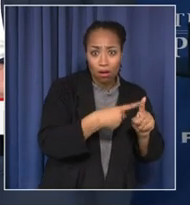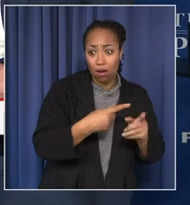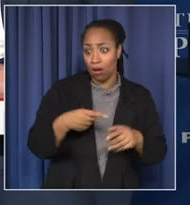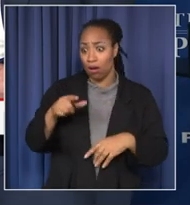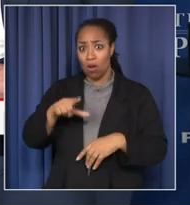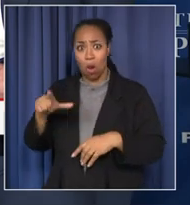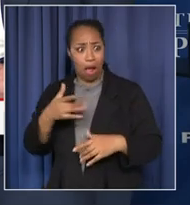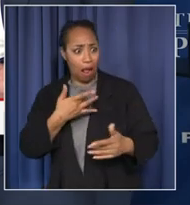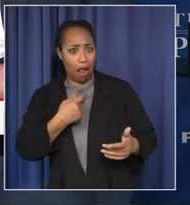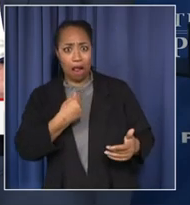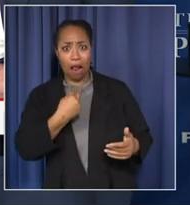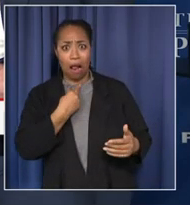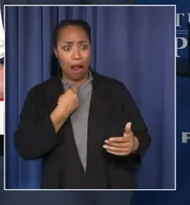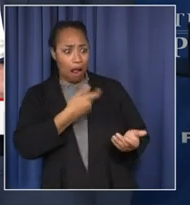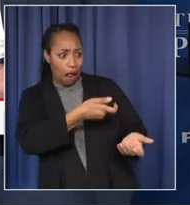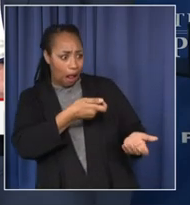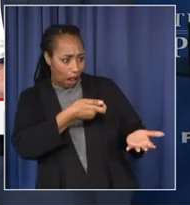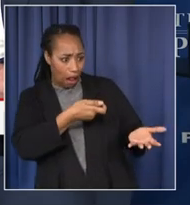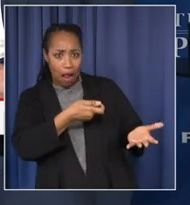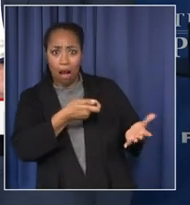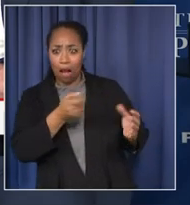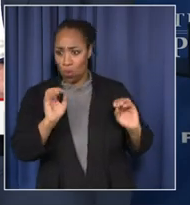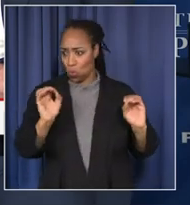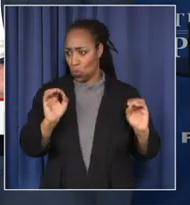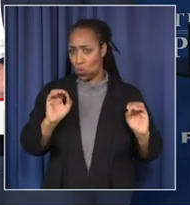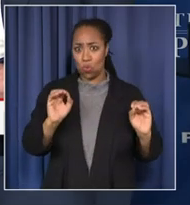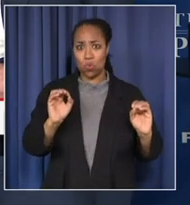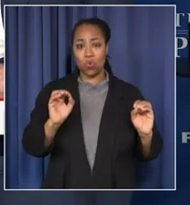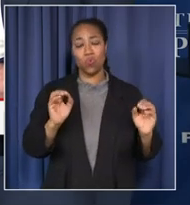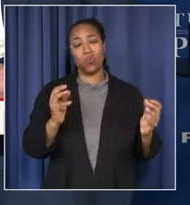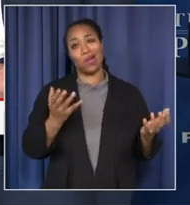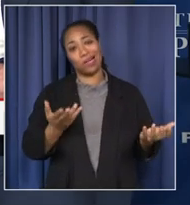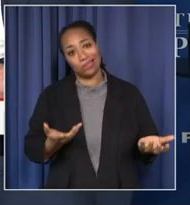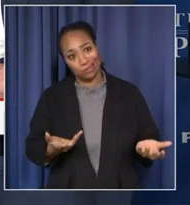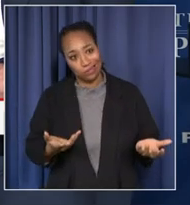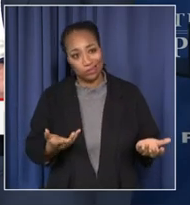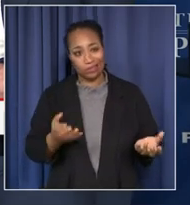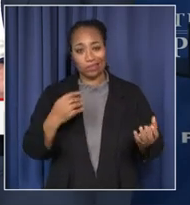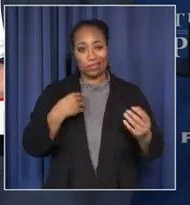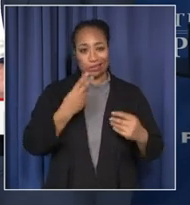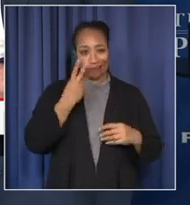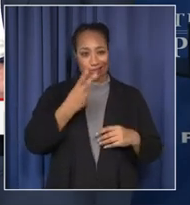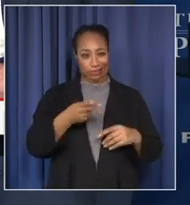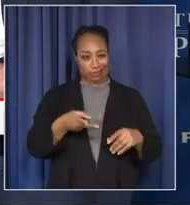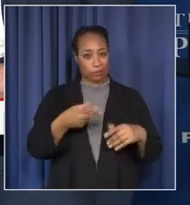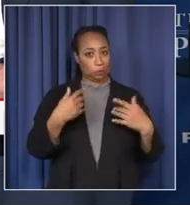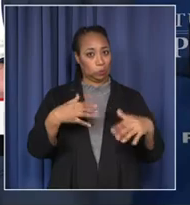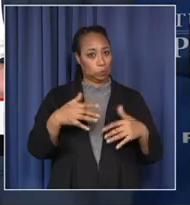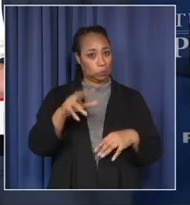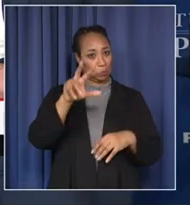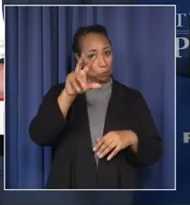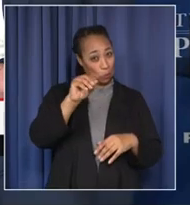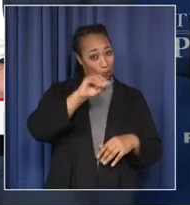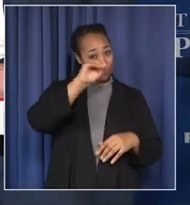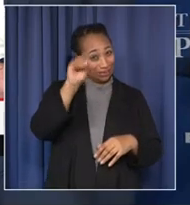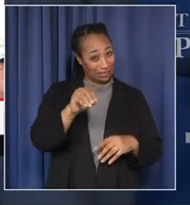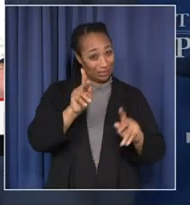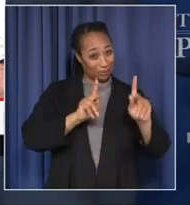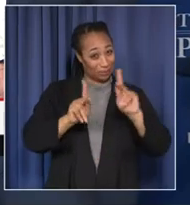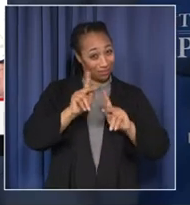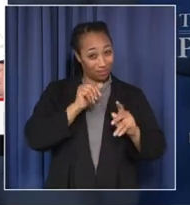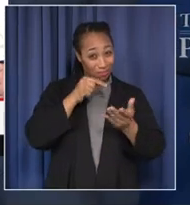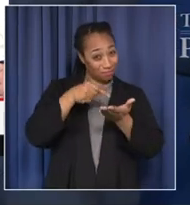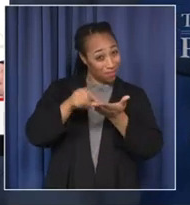are using the system to not pay their rent. And it's having an effect on the 70%